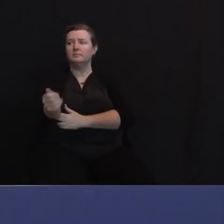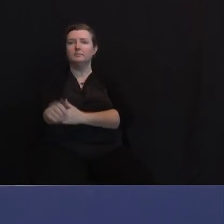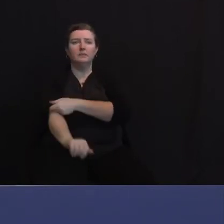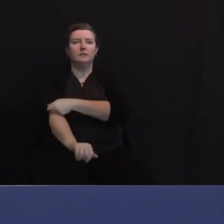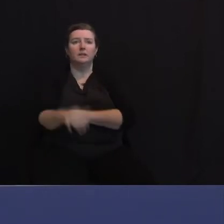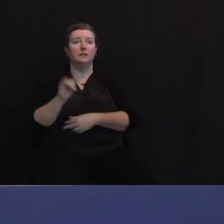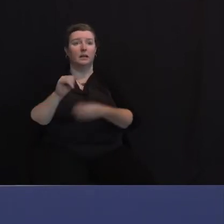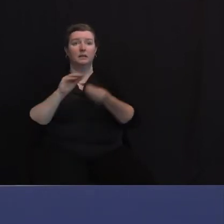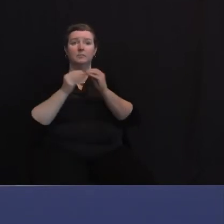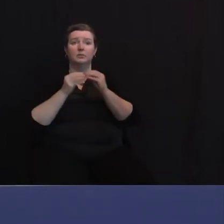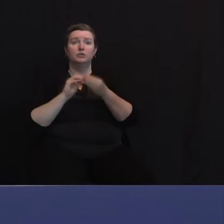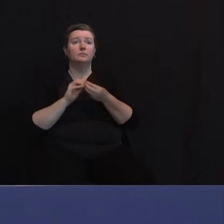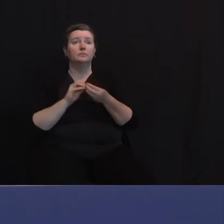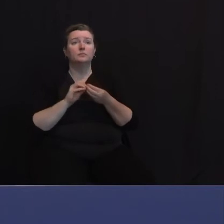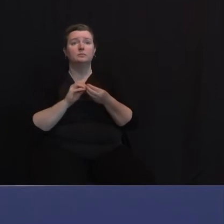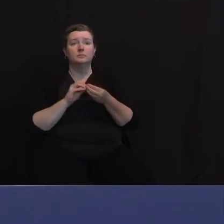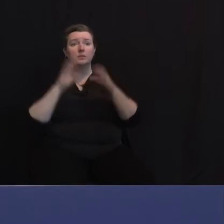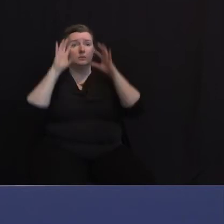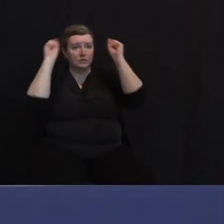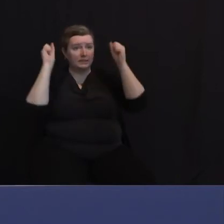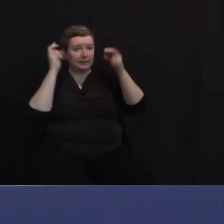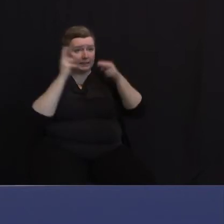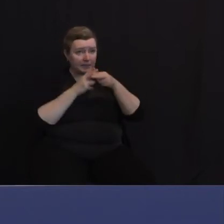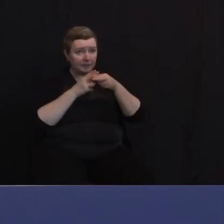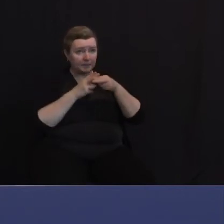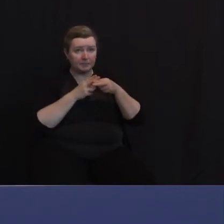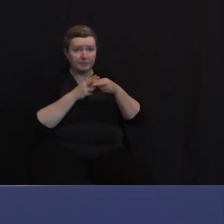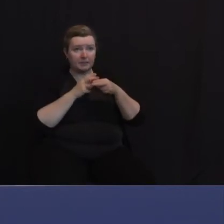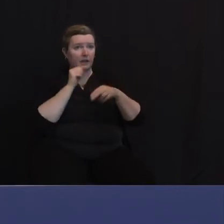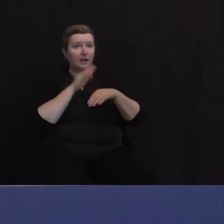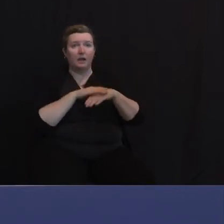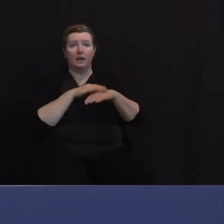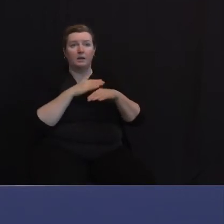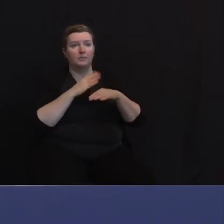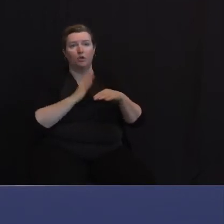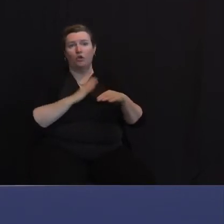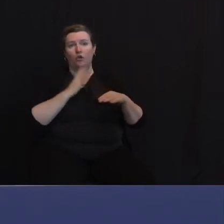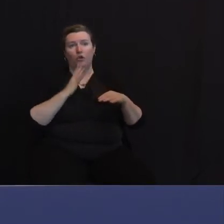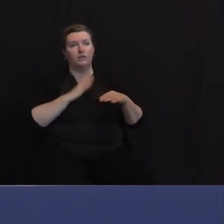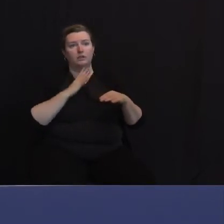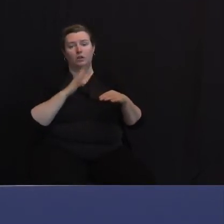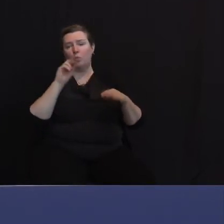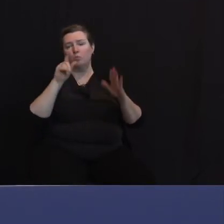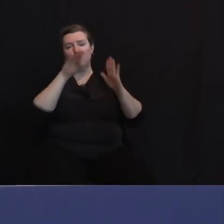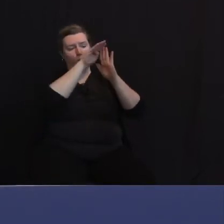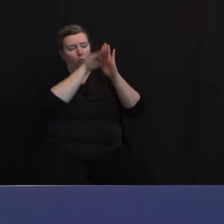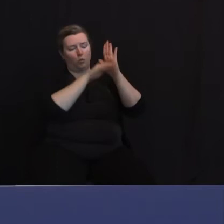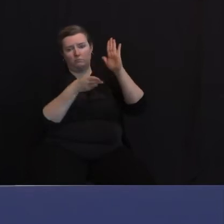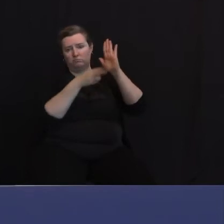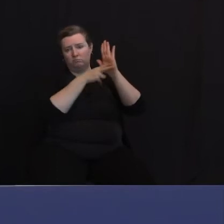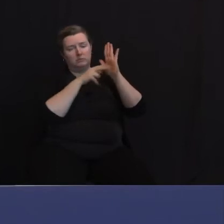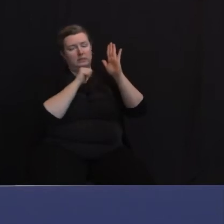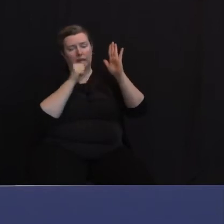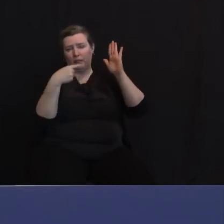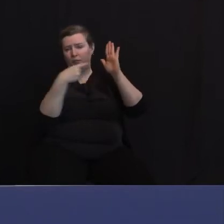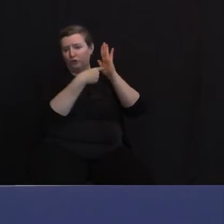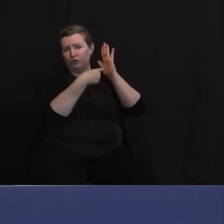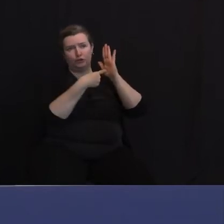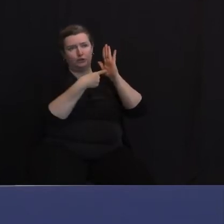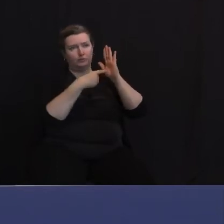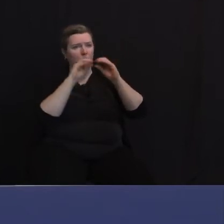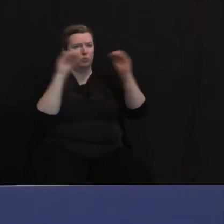president's name is not associated on our official roll call, and it does not confer any rights or privileges upon the president, so there really would